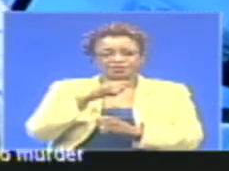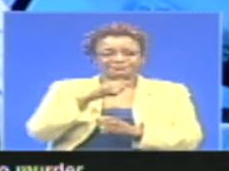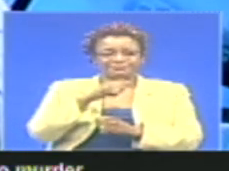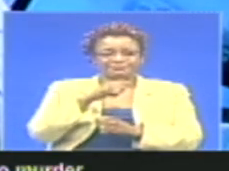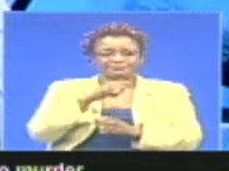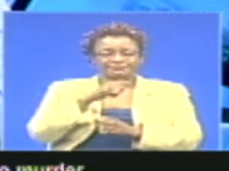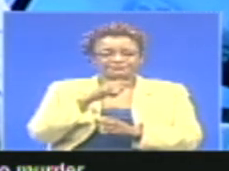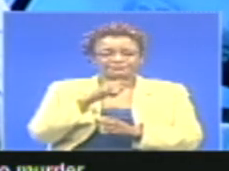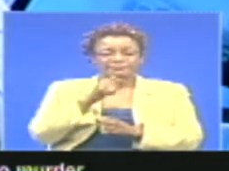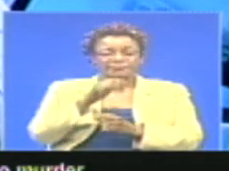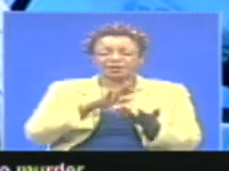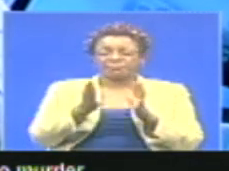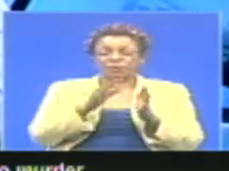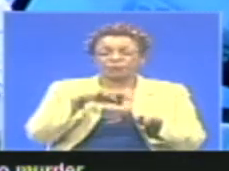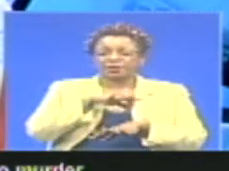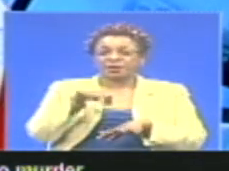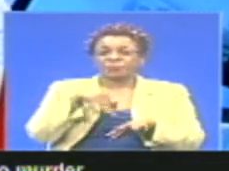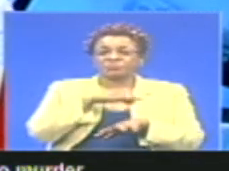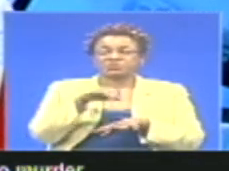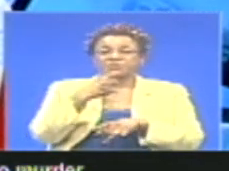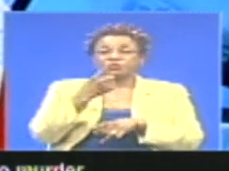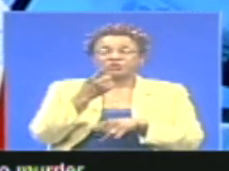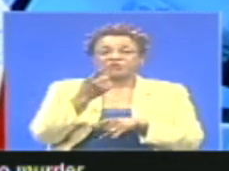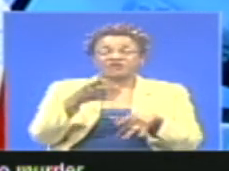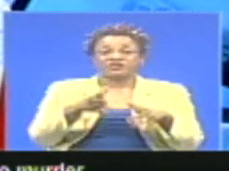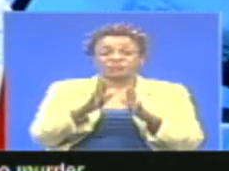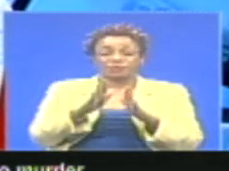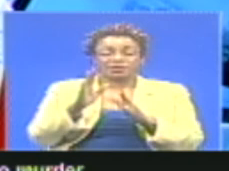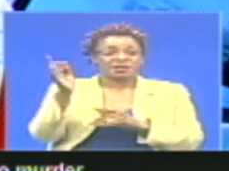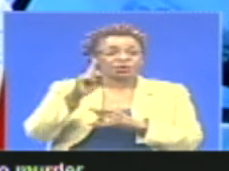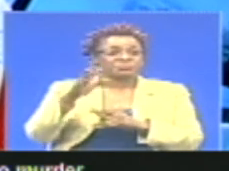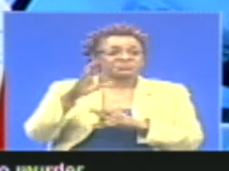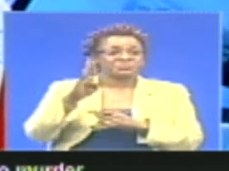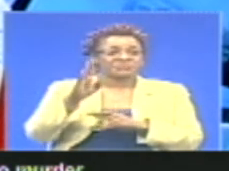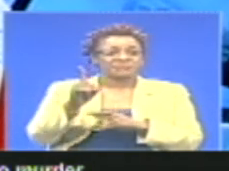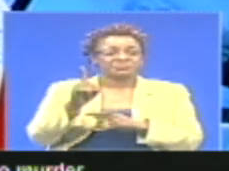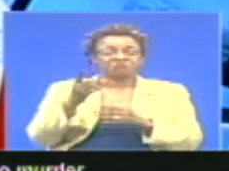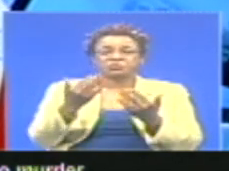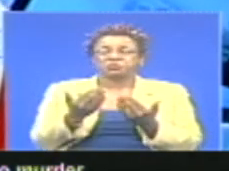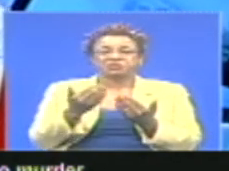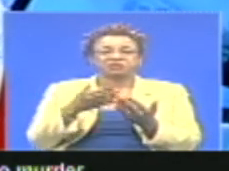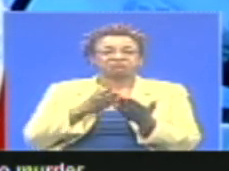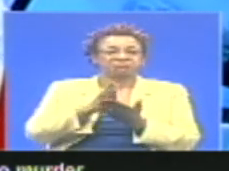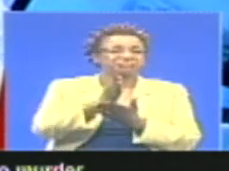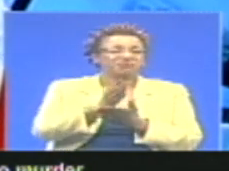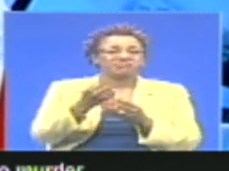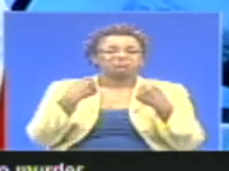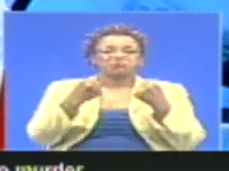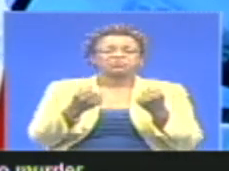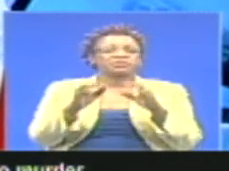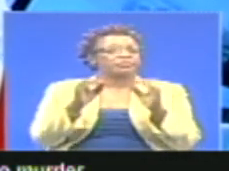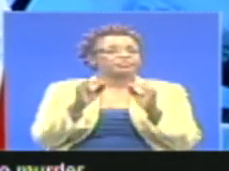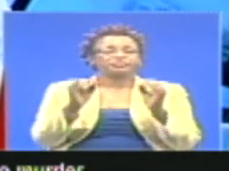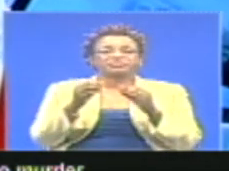Now, for close to 3 hours, Moi Avenue in Nairobi's central business district was a no-go zone for motorists. It had been taken